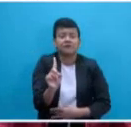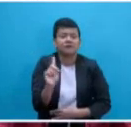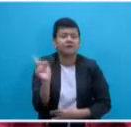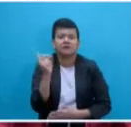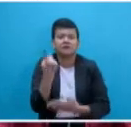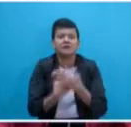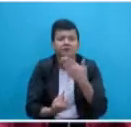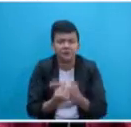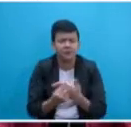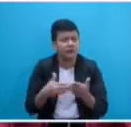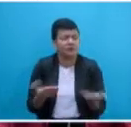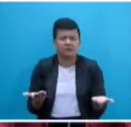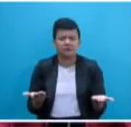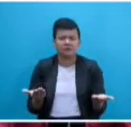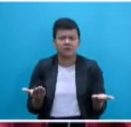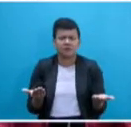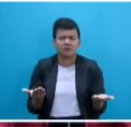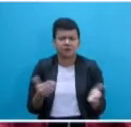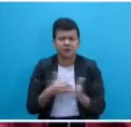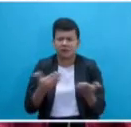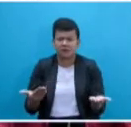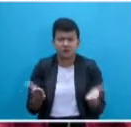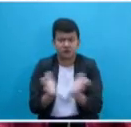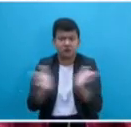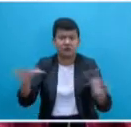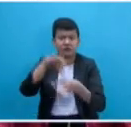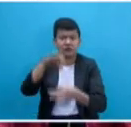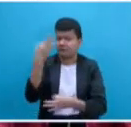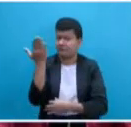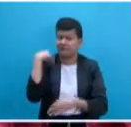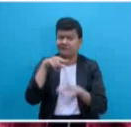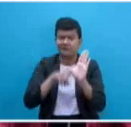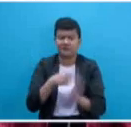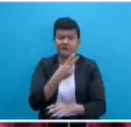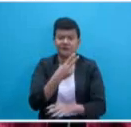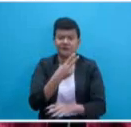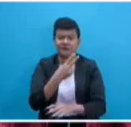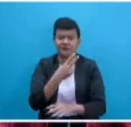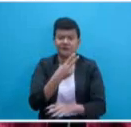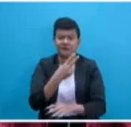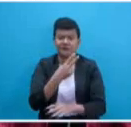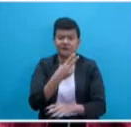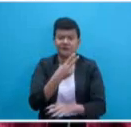euphoria? The general elections of 2018 showed the opposite of patriotic